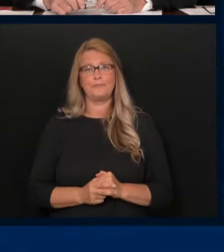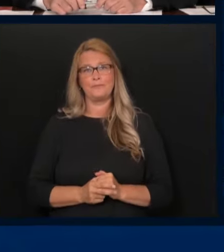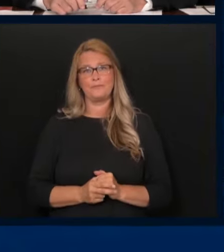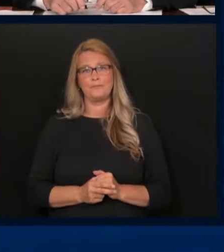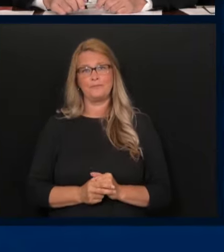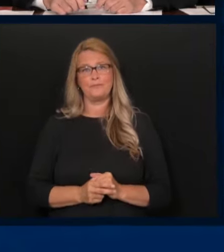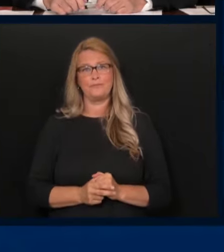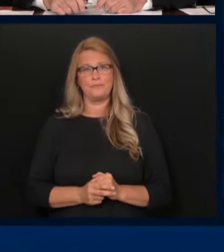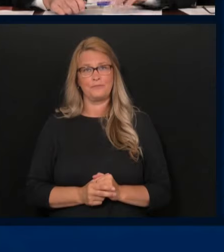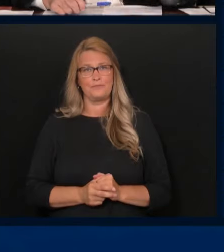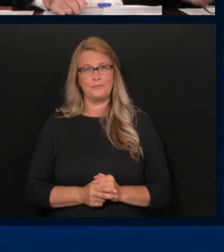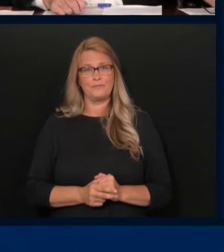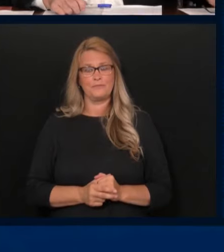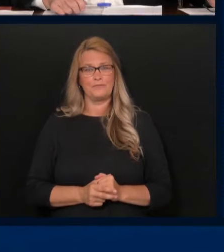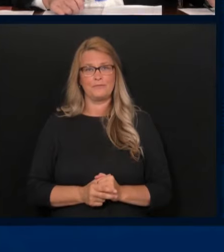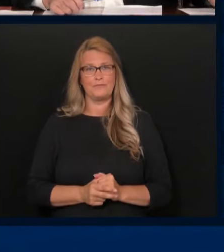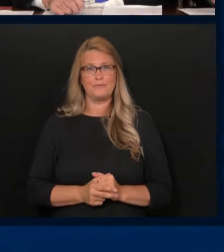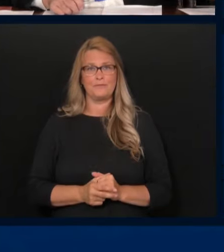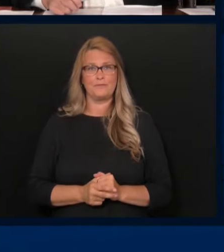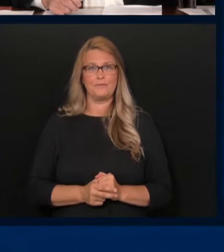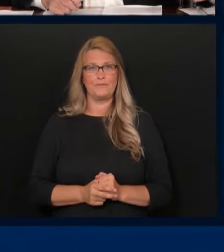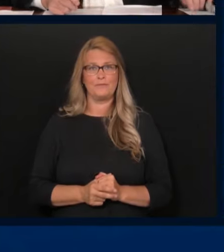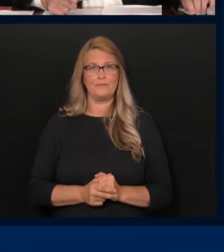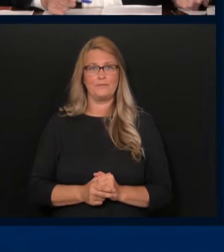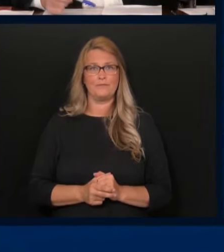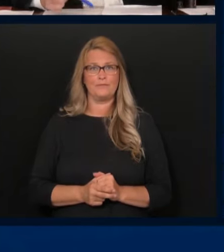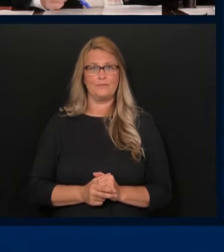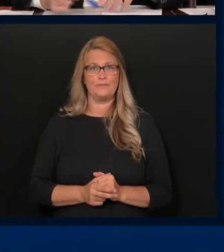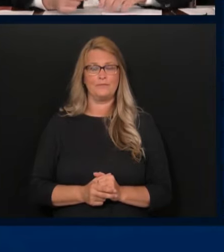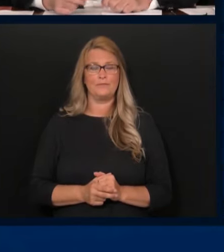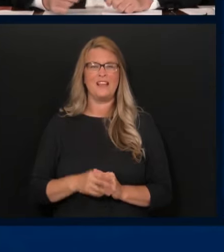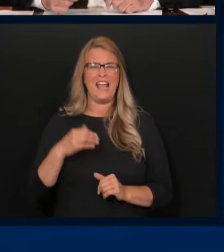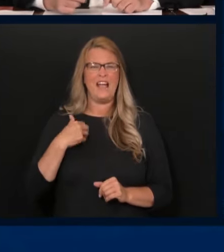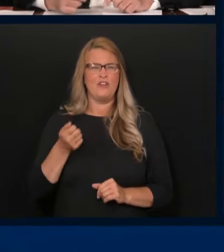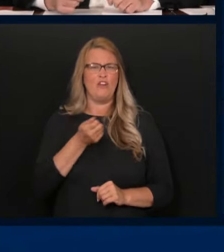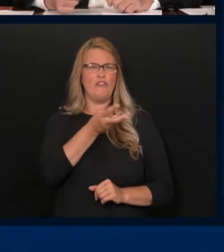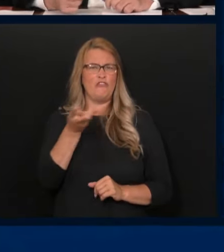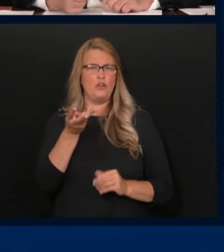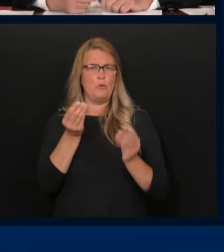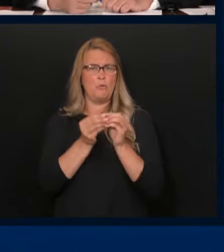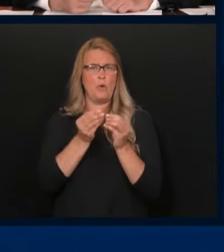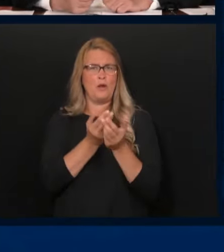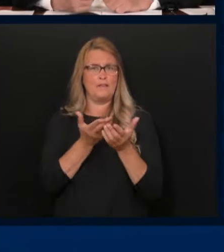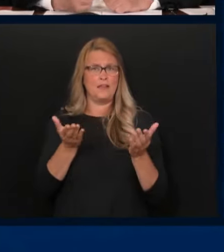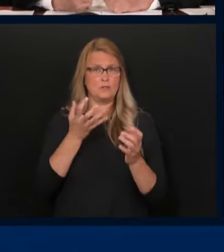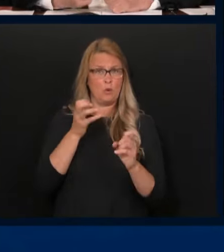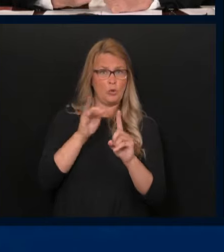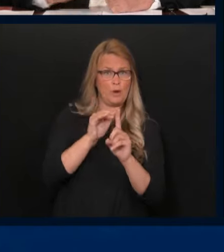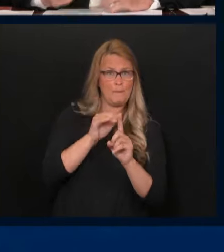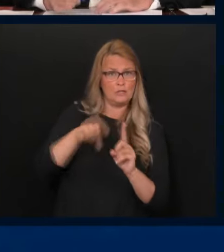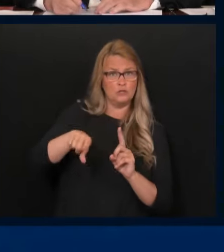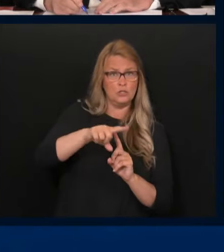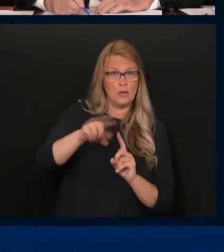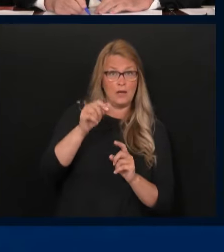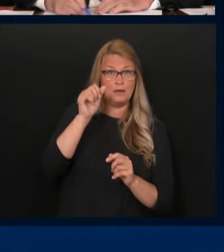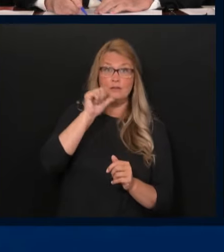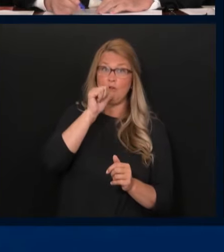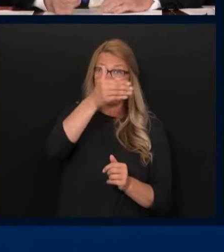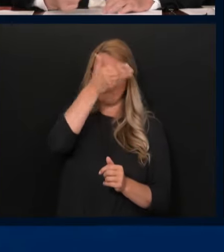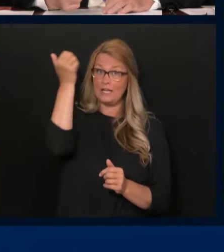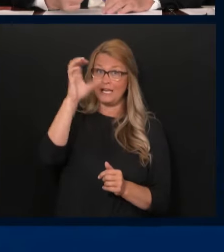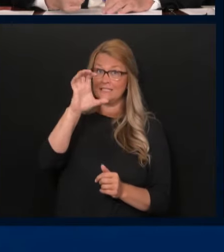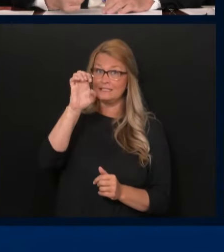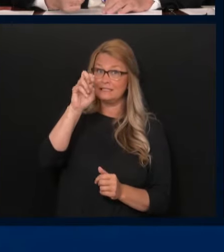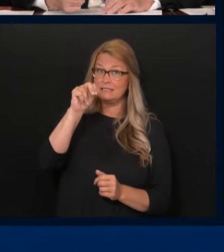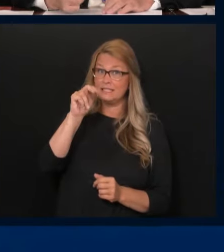The only other thing, I've got just 2 or 3 little cleanup things. I want to remind you again about the census. I want to ask you